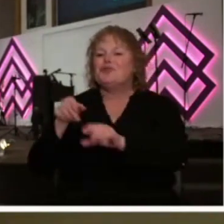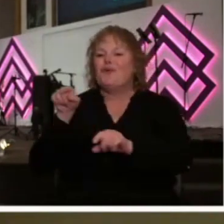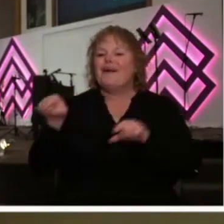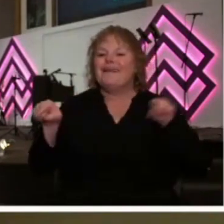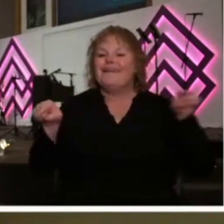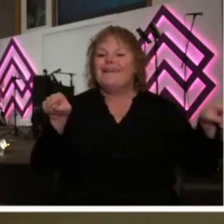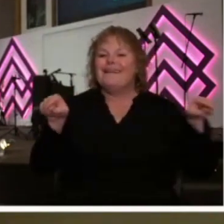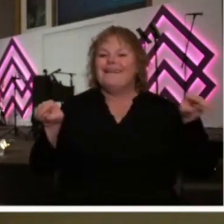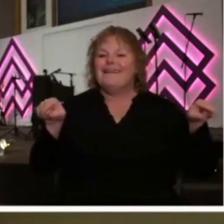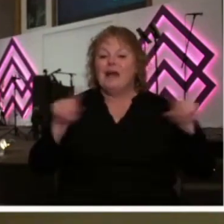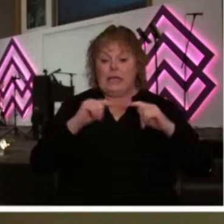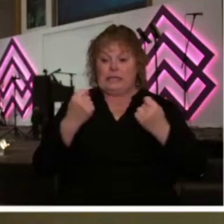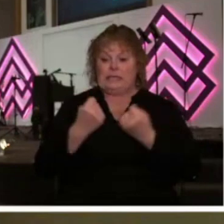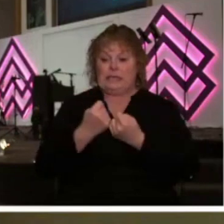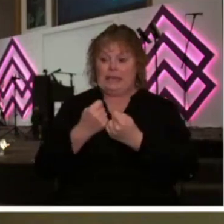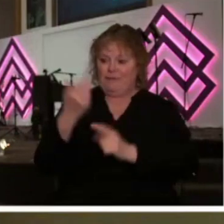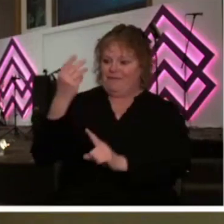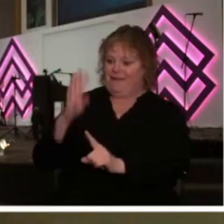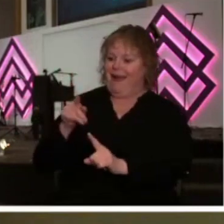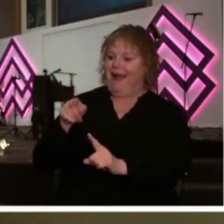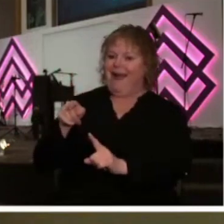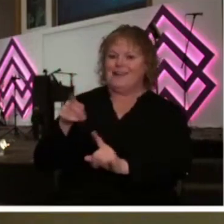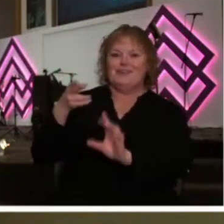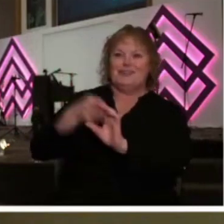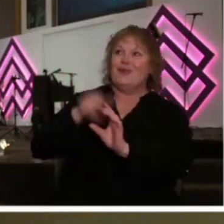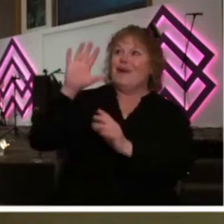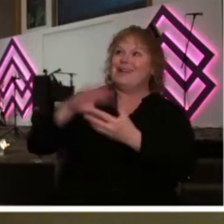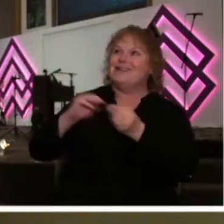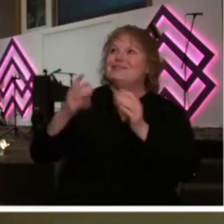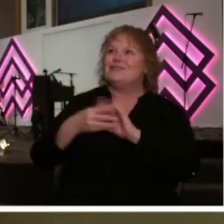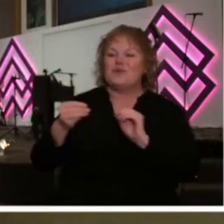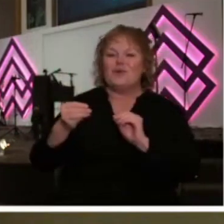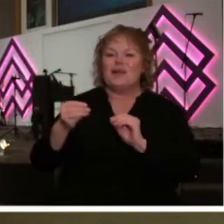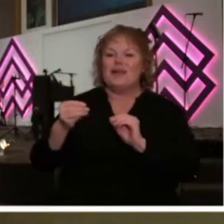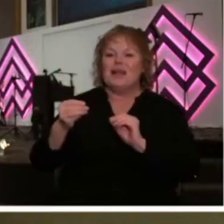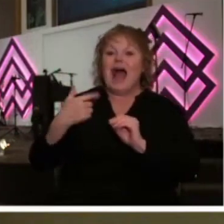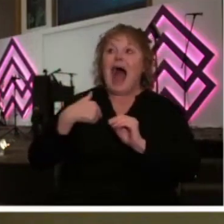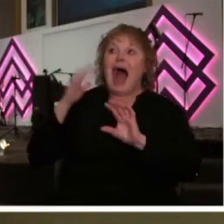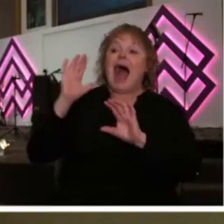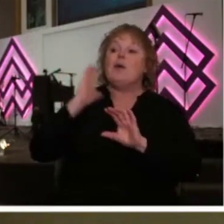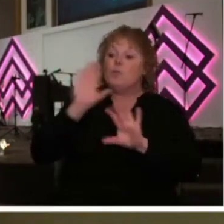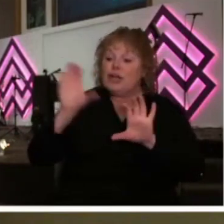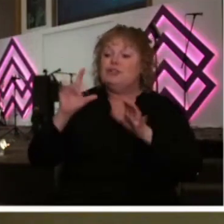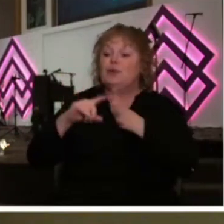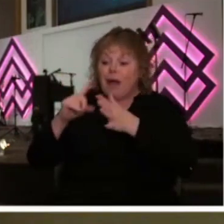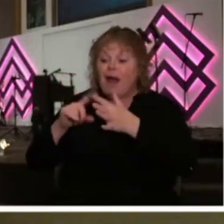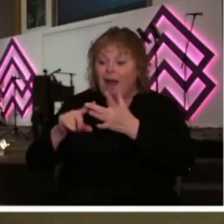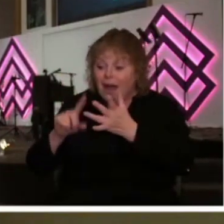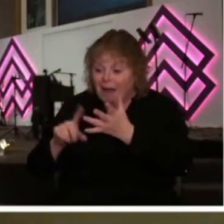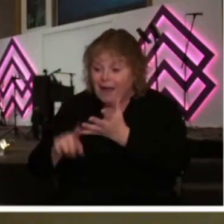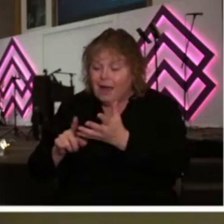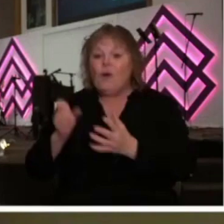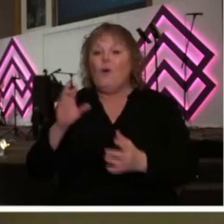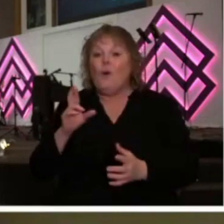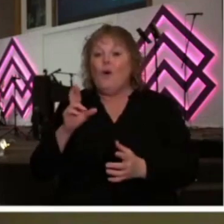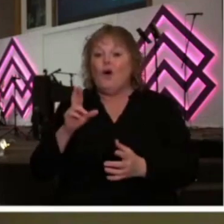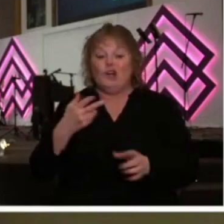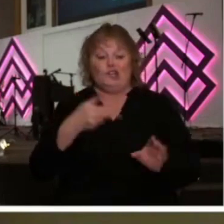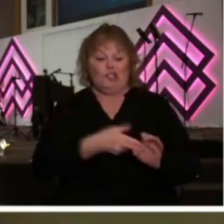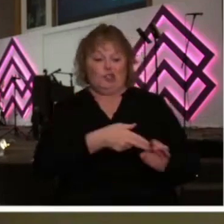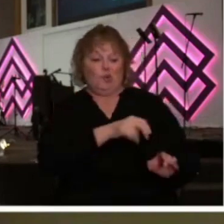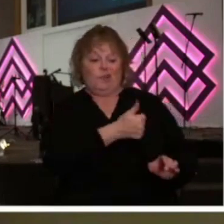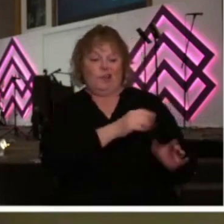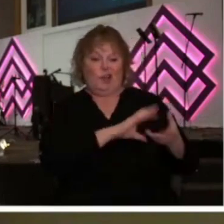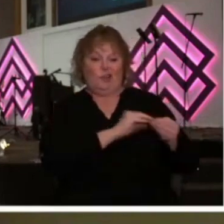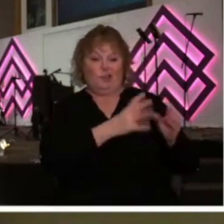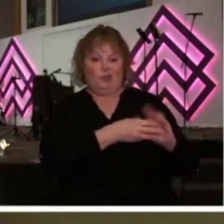get to choose to be on the team of God and step into His story where He says, I will for all of those who obey. Or you can choose to